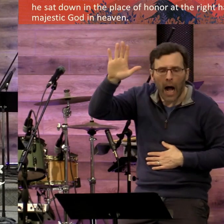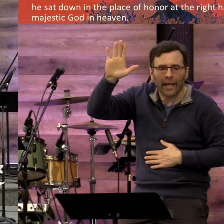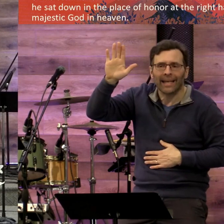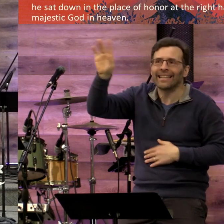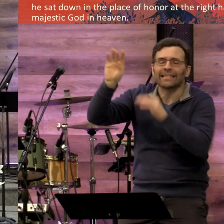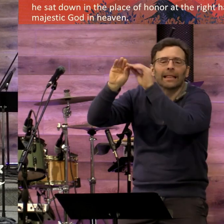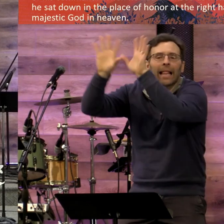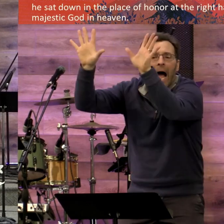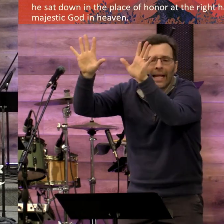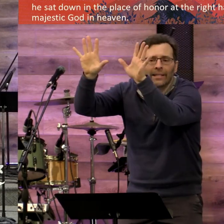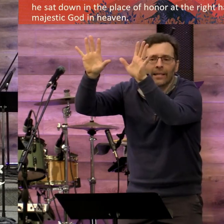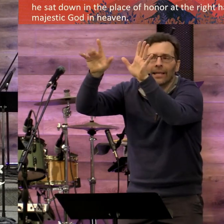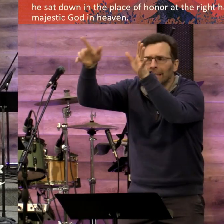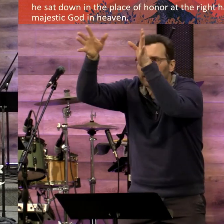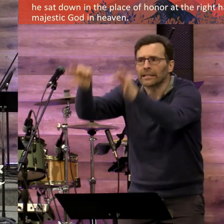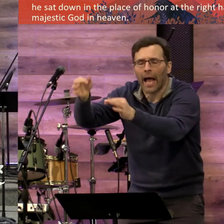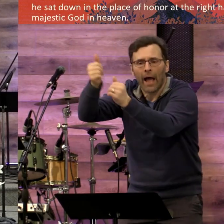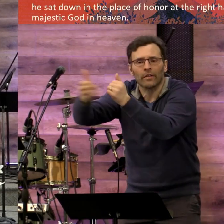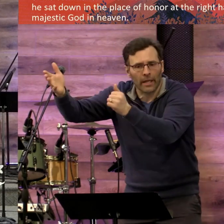decisive word on all things.